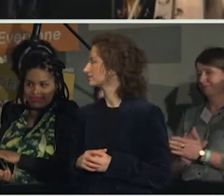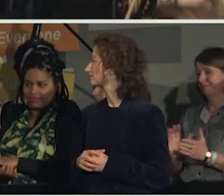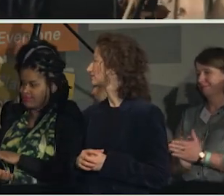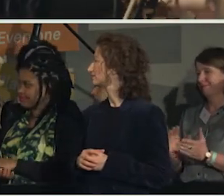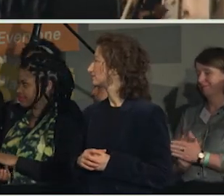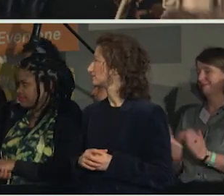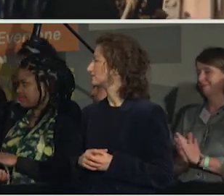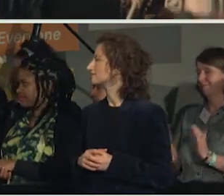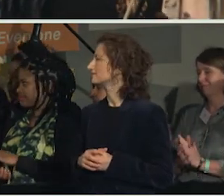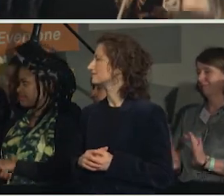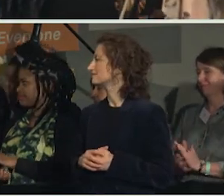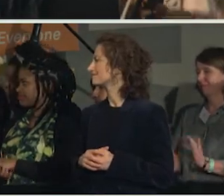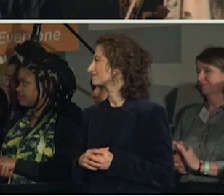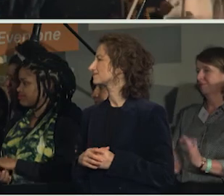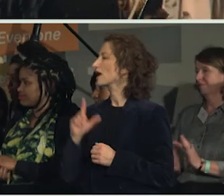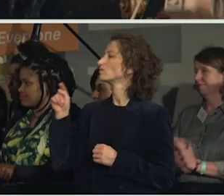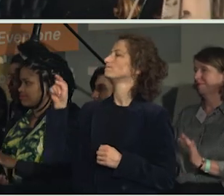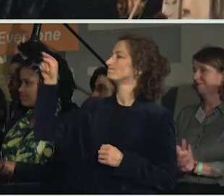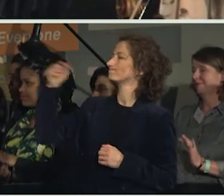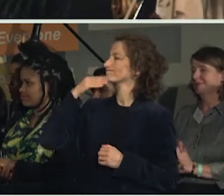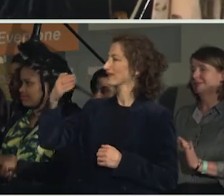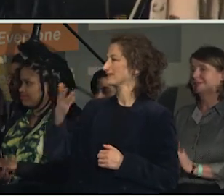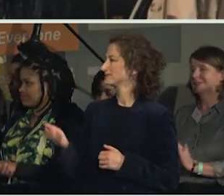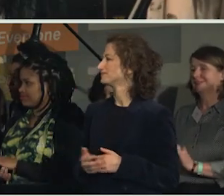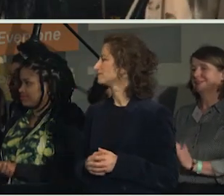Also in the back, thank you so much.